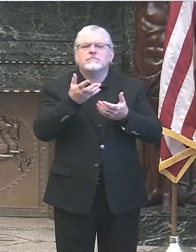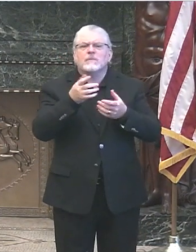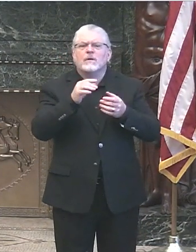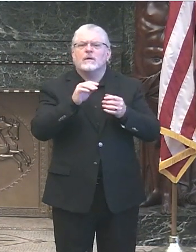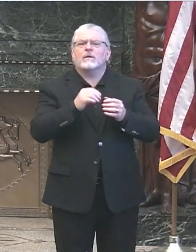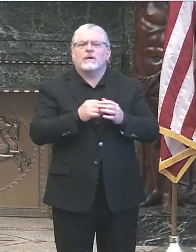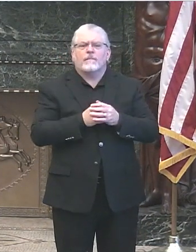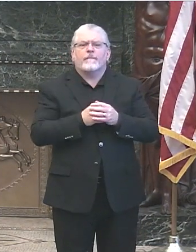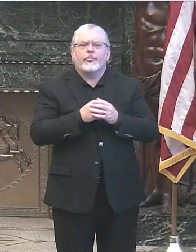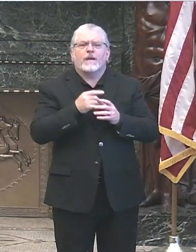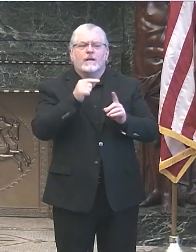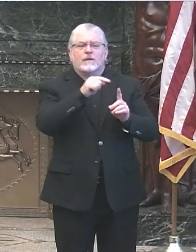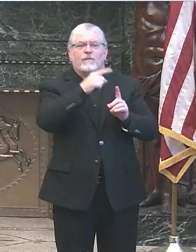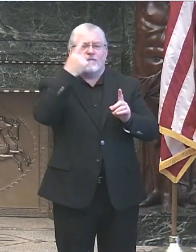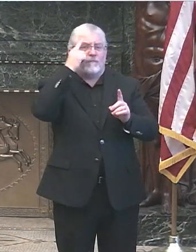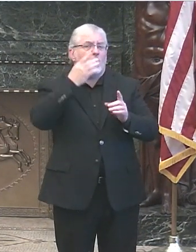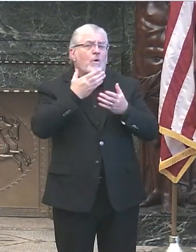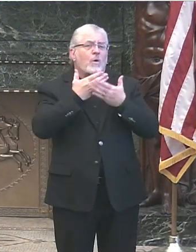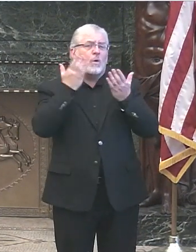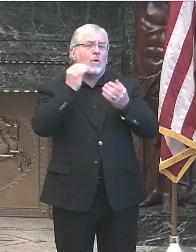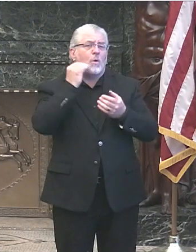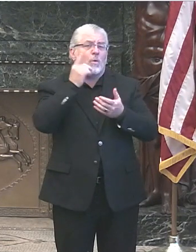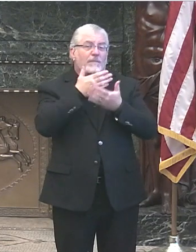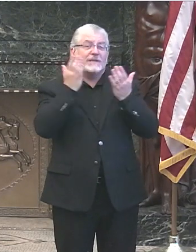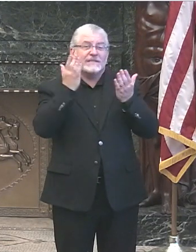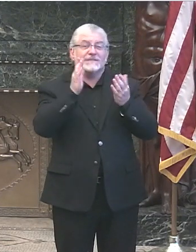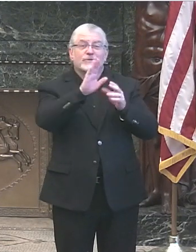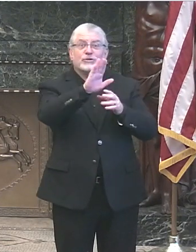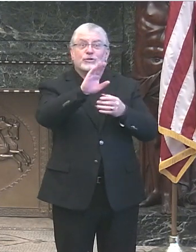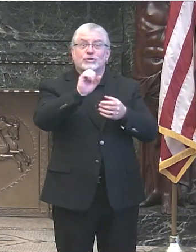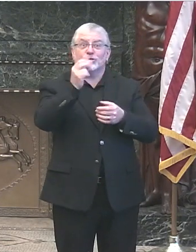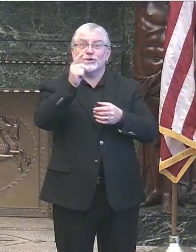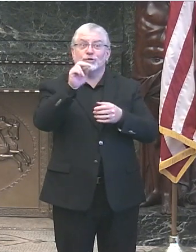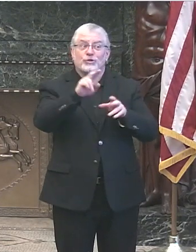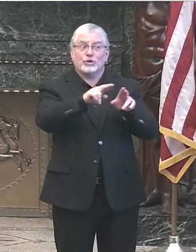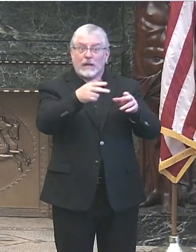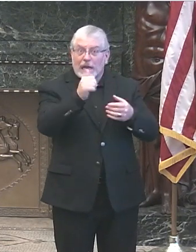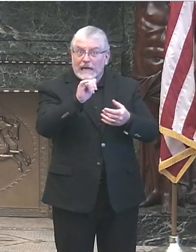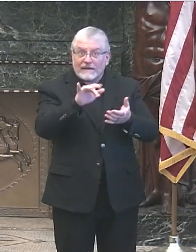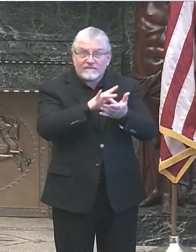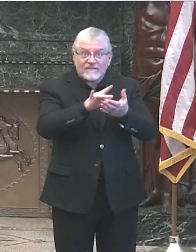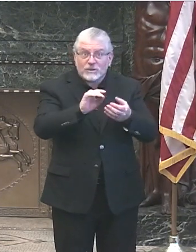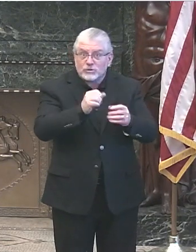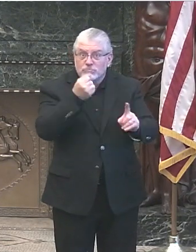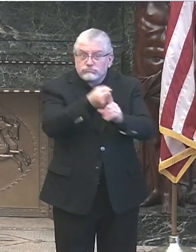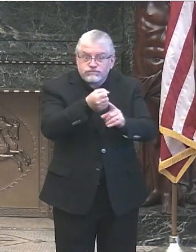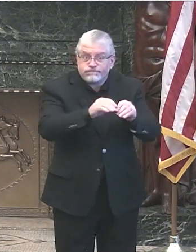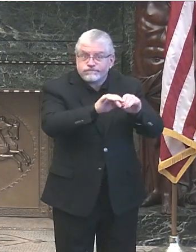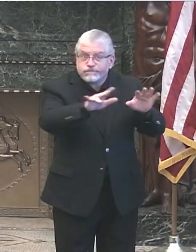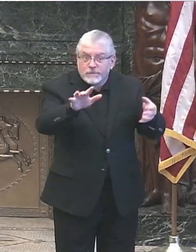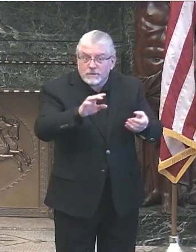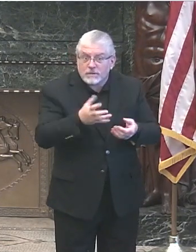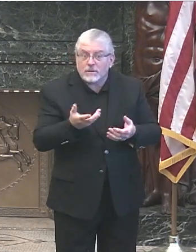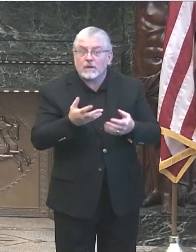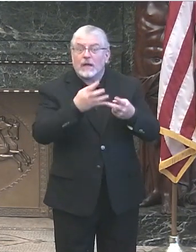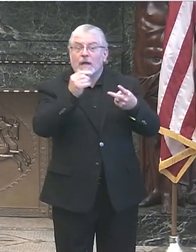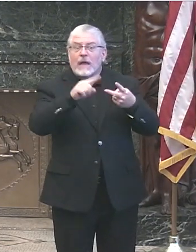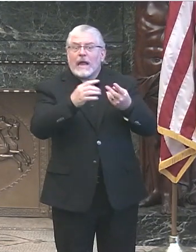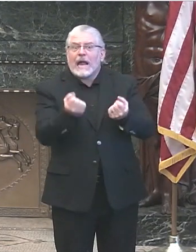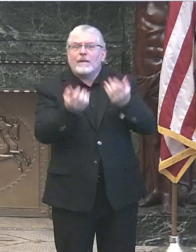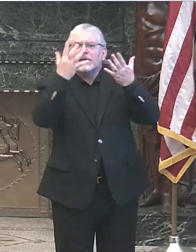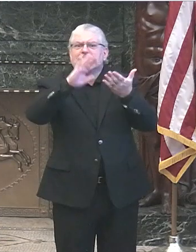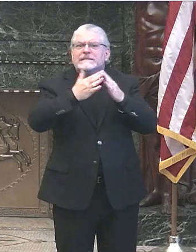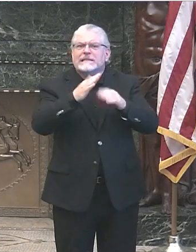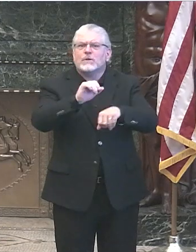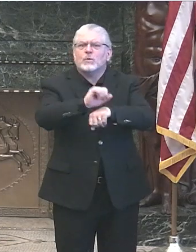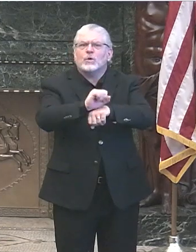city employees have been furloughed and or laid off at this point? And how many people have checked in at the quarantine